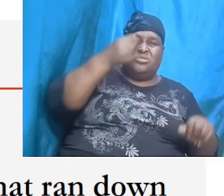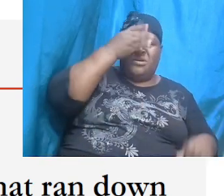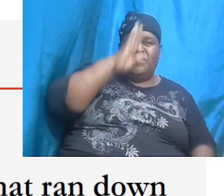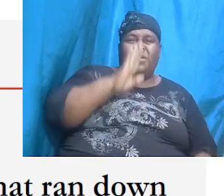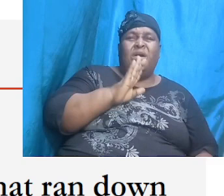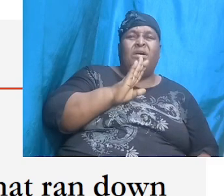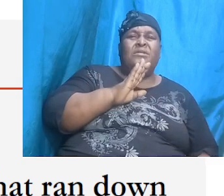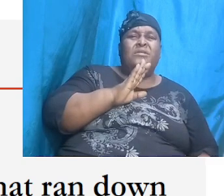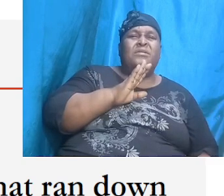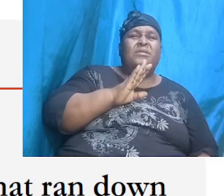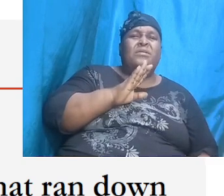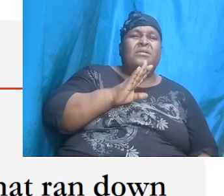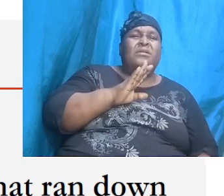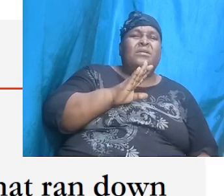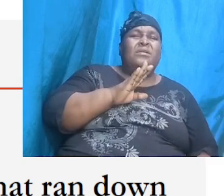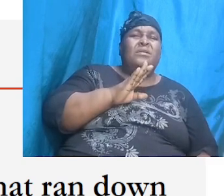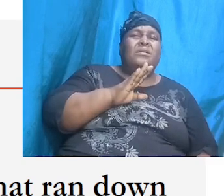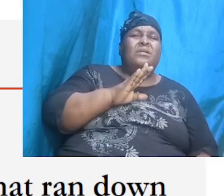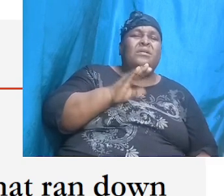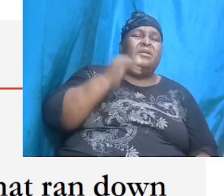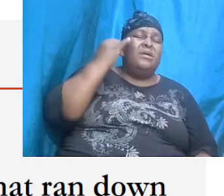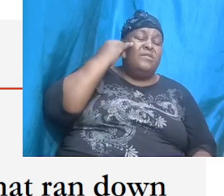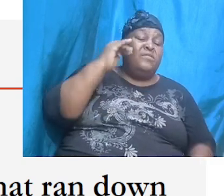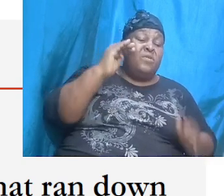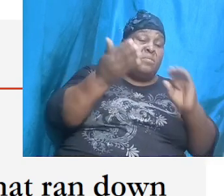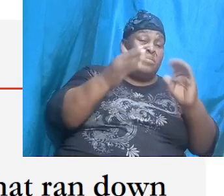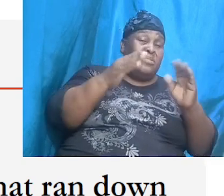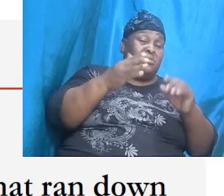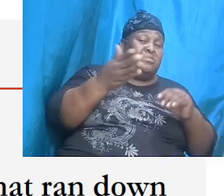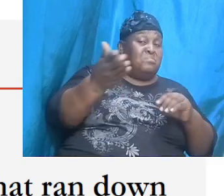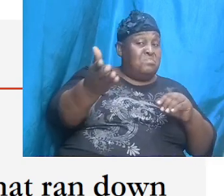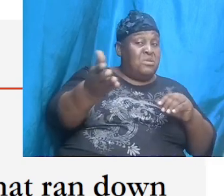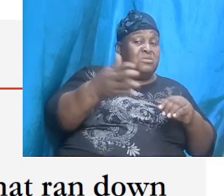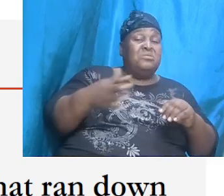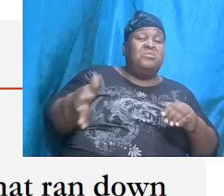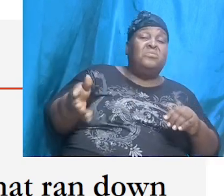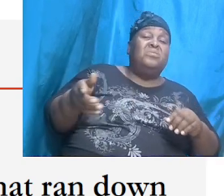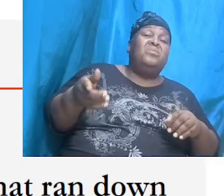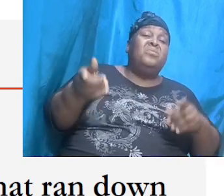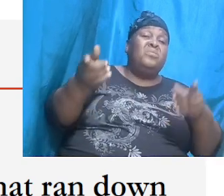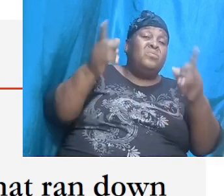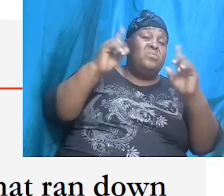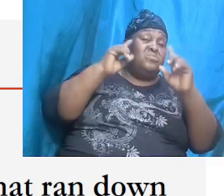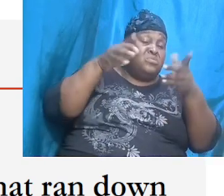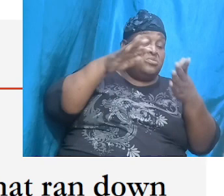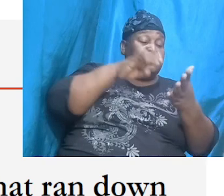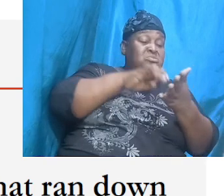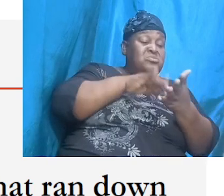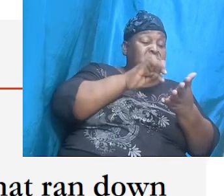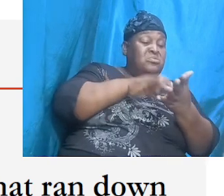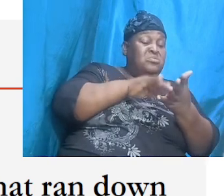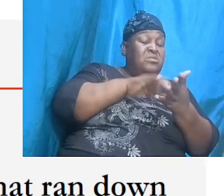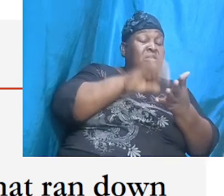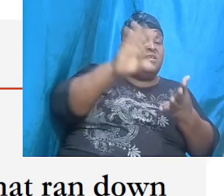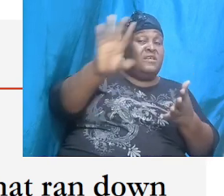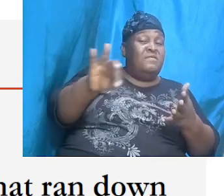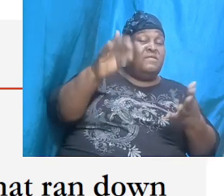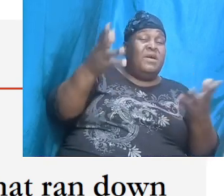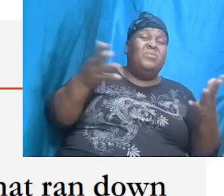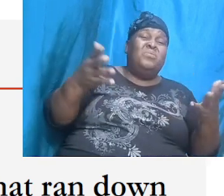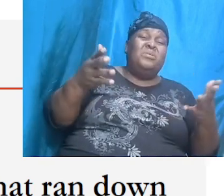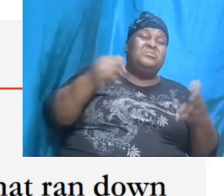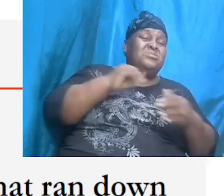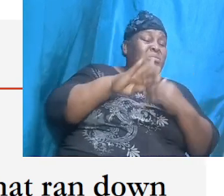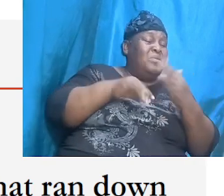the scripture, if he's comparing it to these things, I need to go back into scripture to find out what these things are about. So let us look